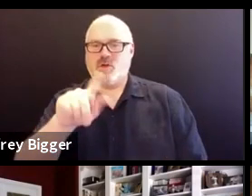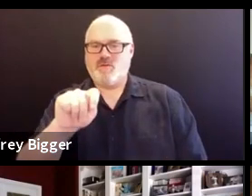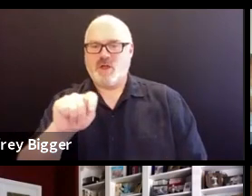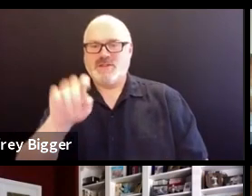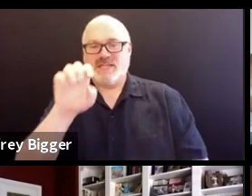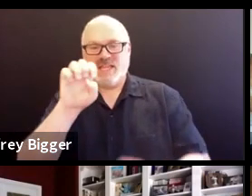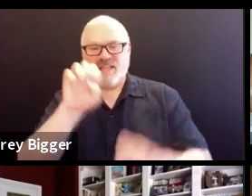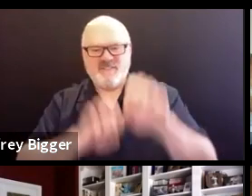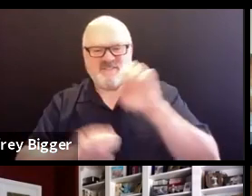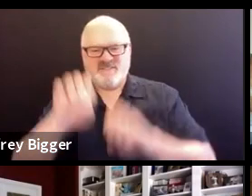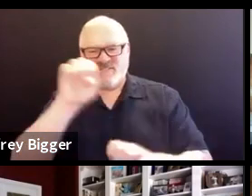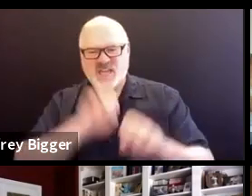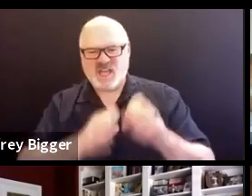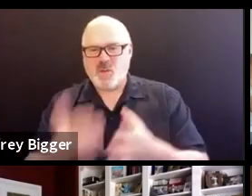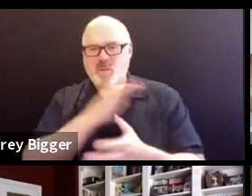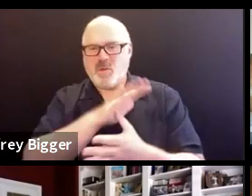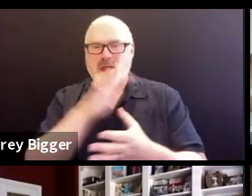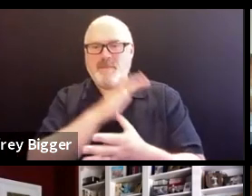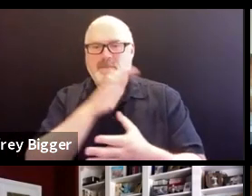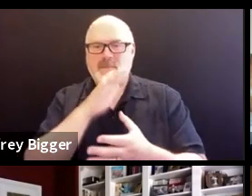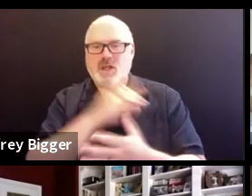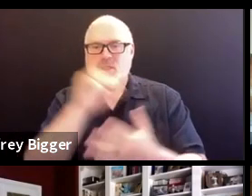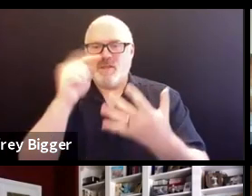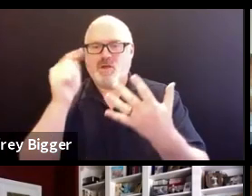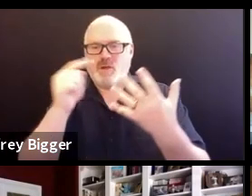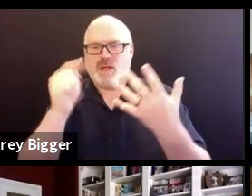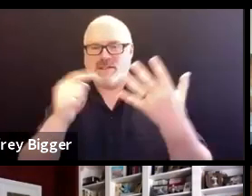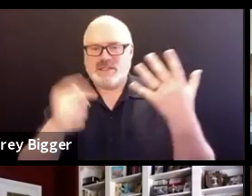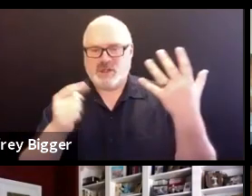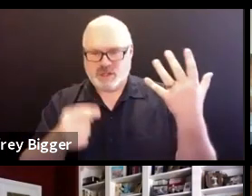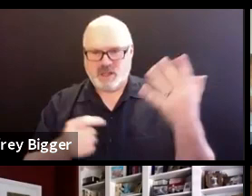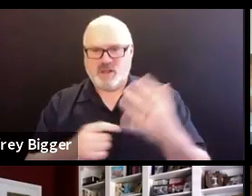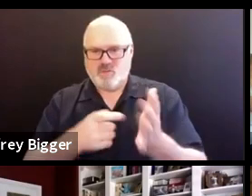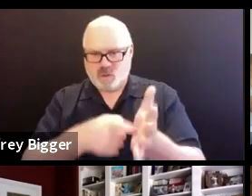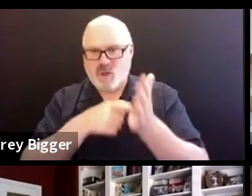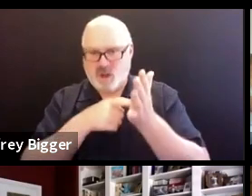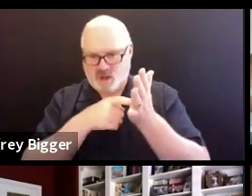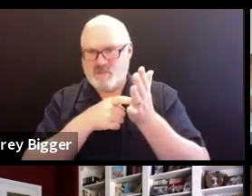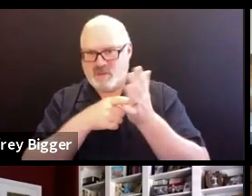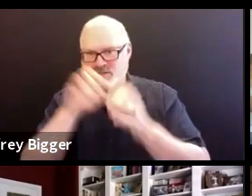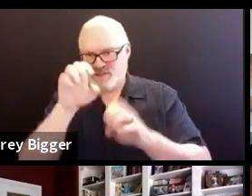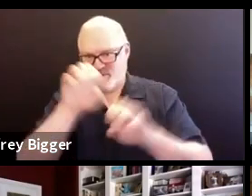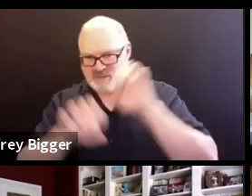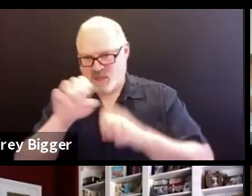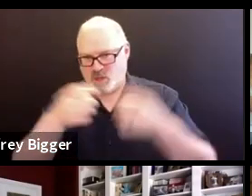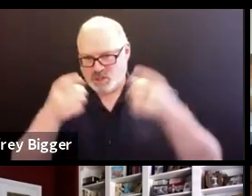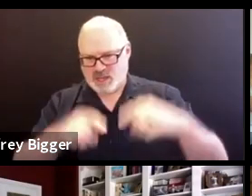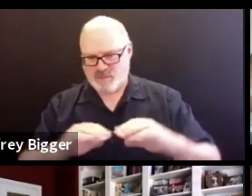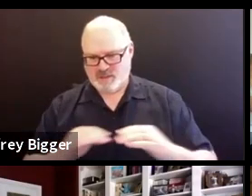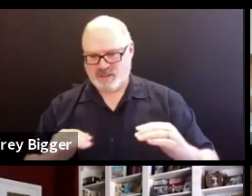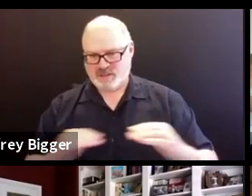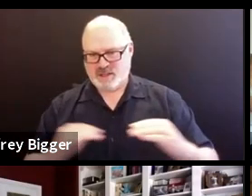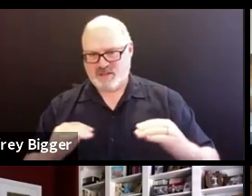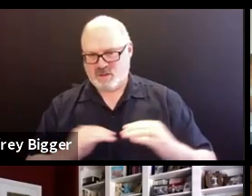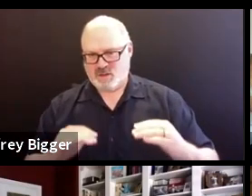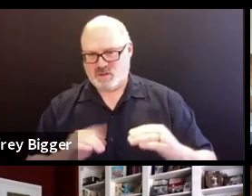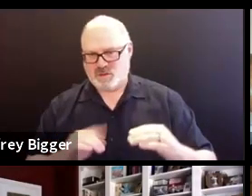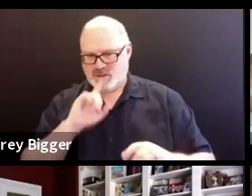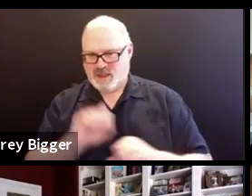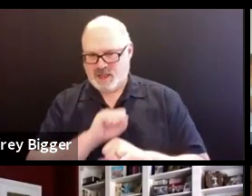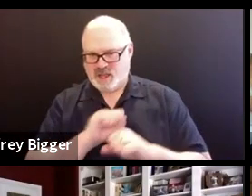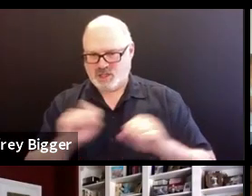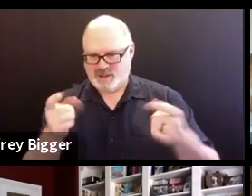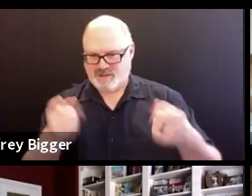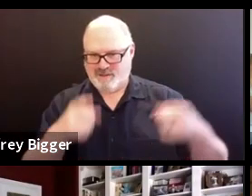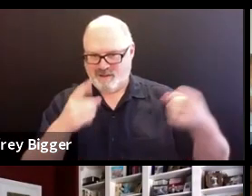evaluating primarily that the criteria by which the evaluations at the lower levels were